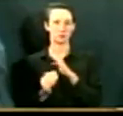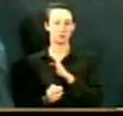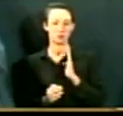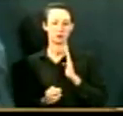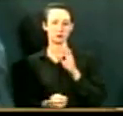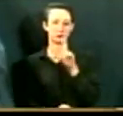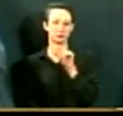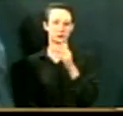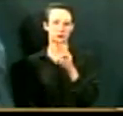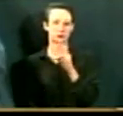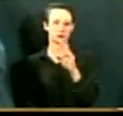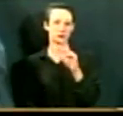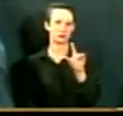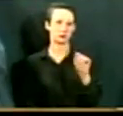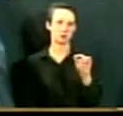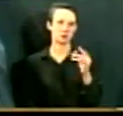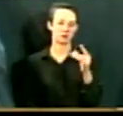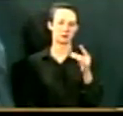2017-2018.